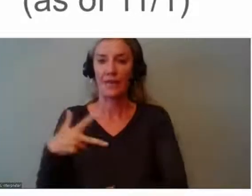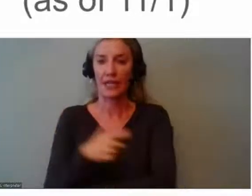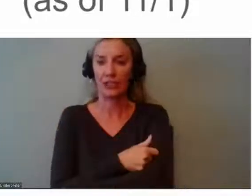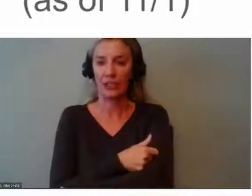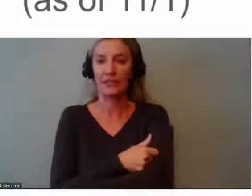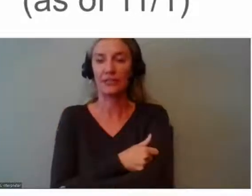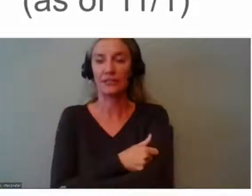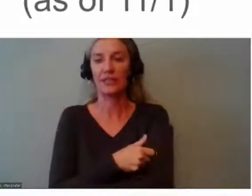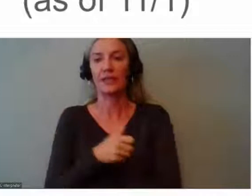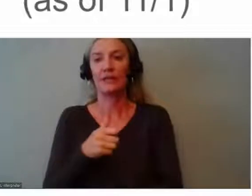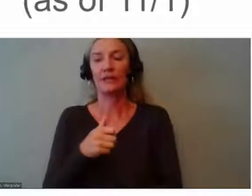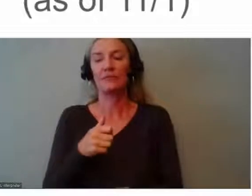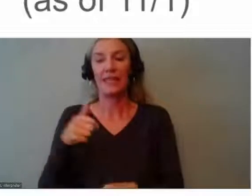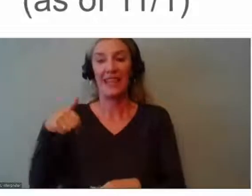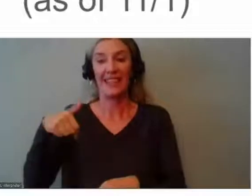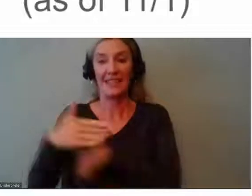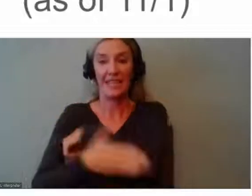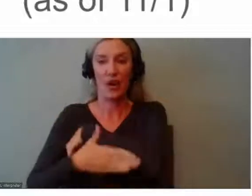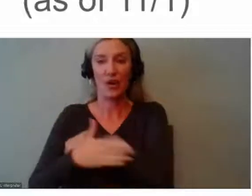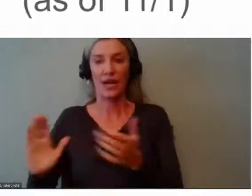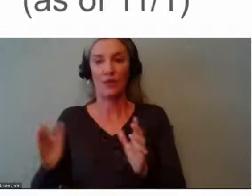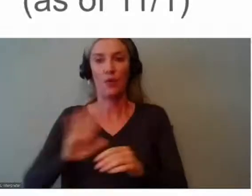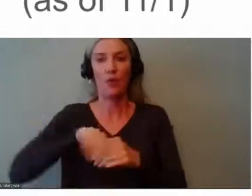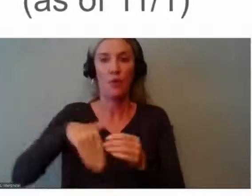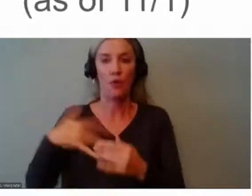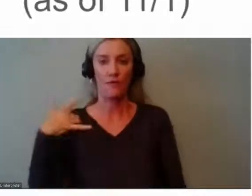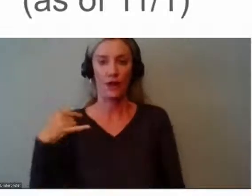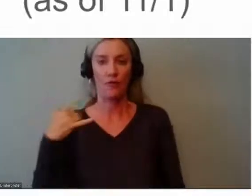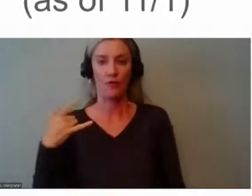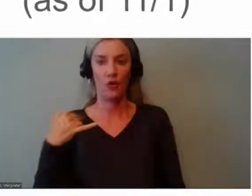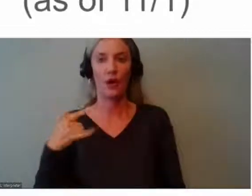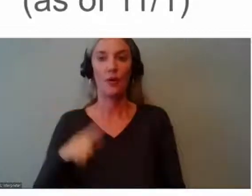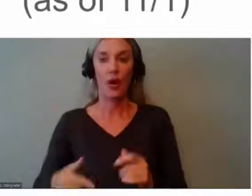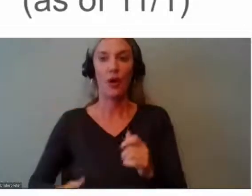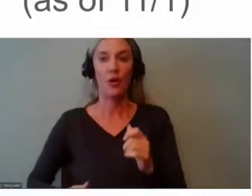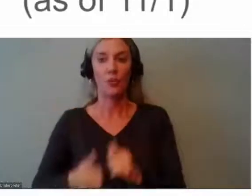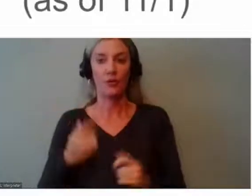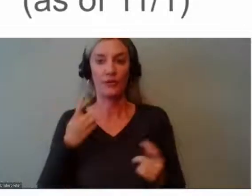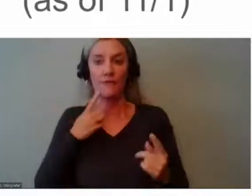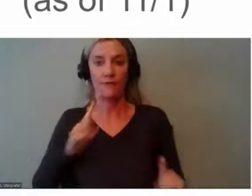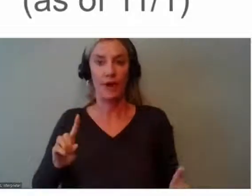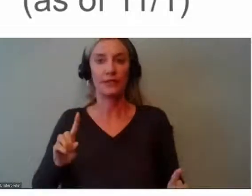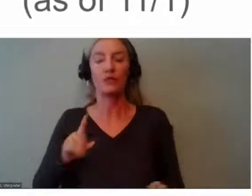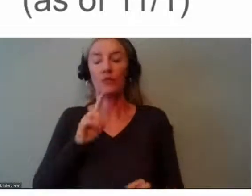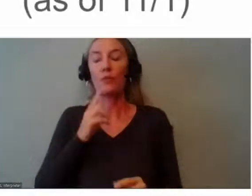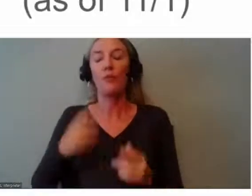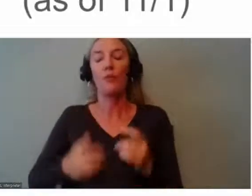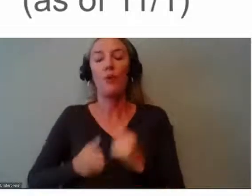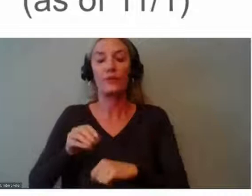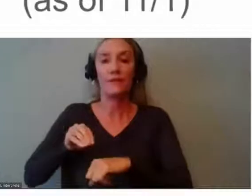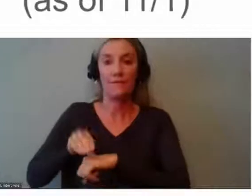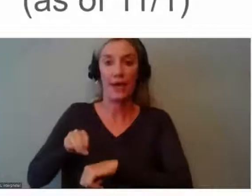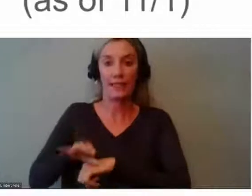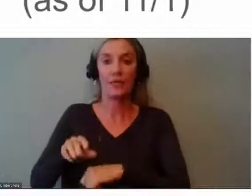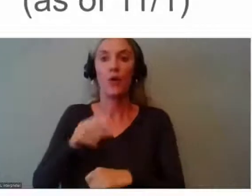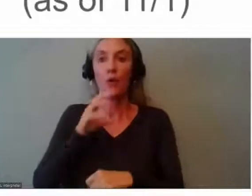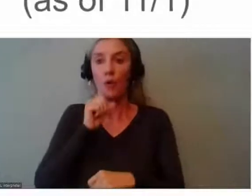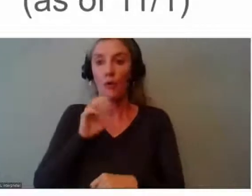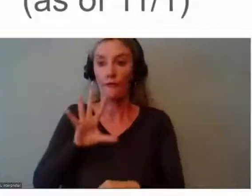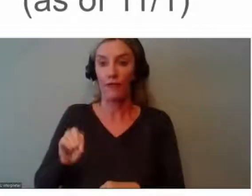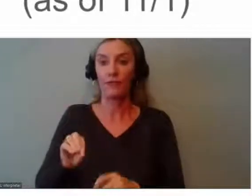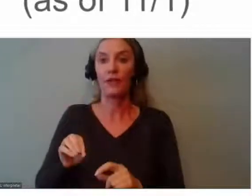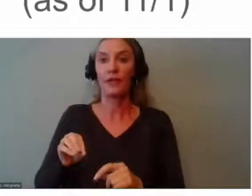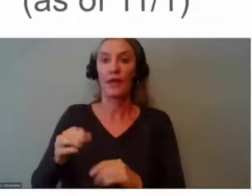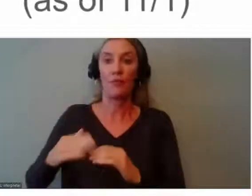California, but they are the most affected. And the 50 and older are vaccinated at a